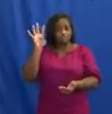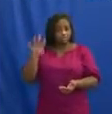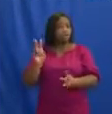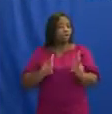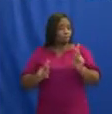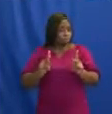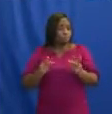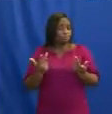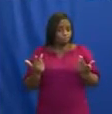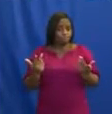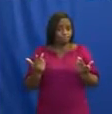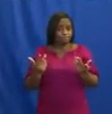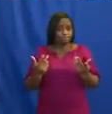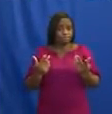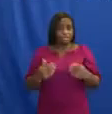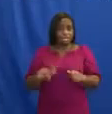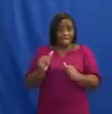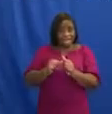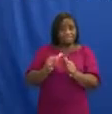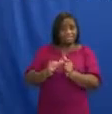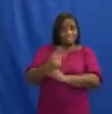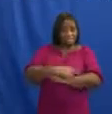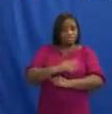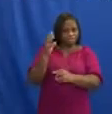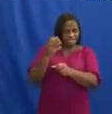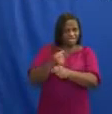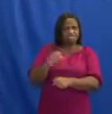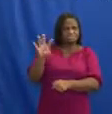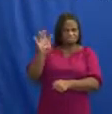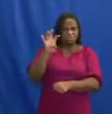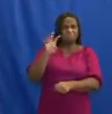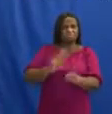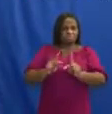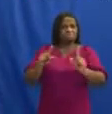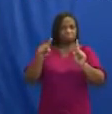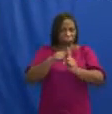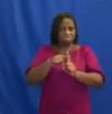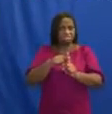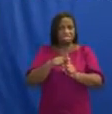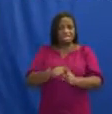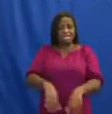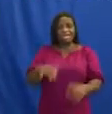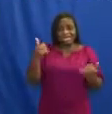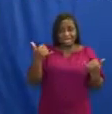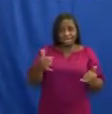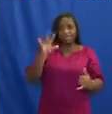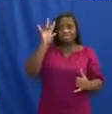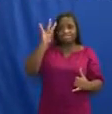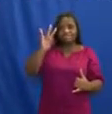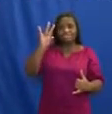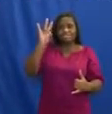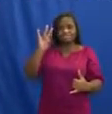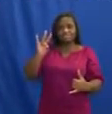5,444. Our daily infection rate is 400, and